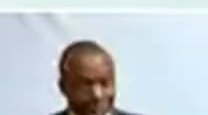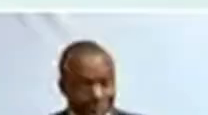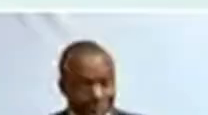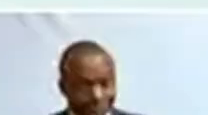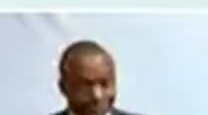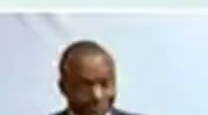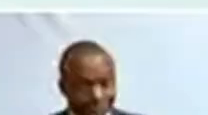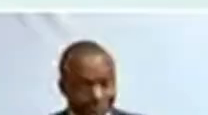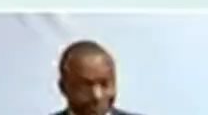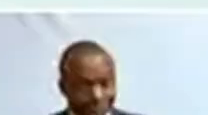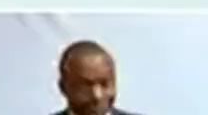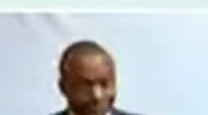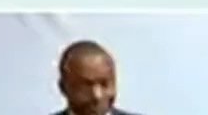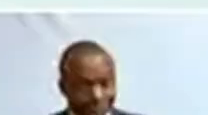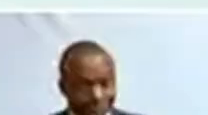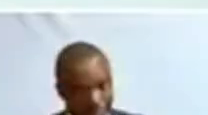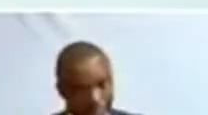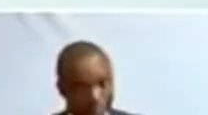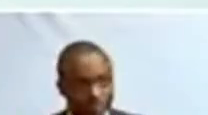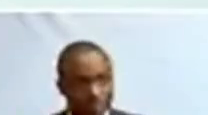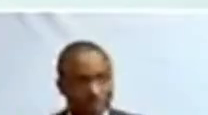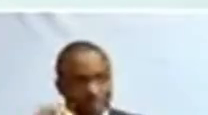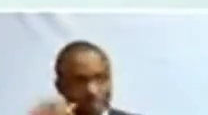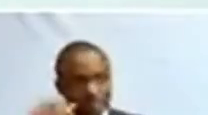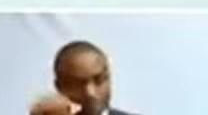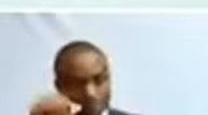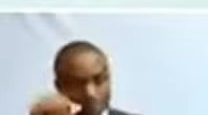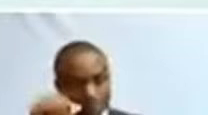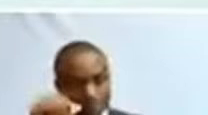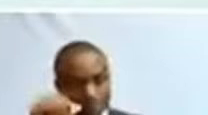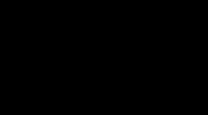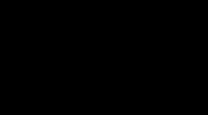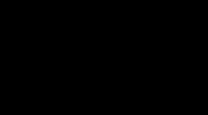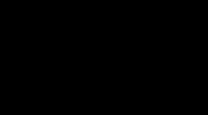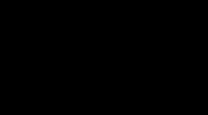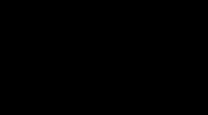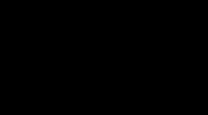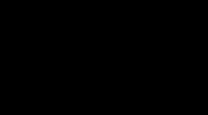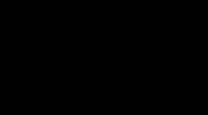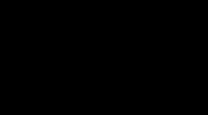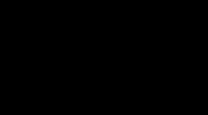I want you, DF, to be taken, and the auditor.